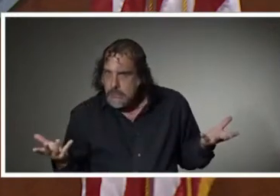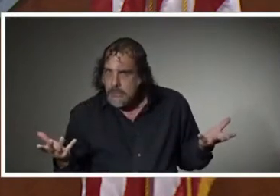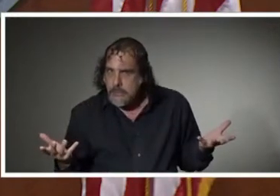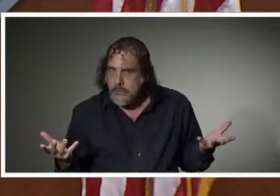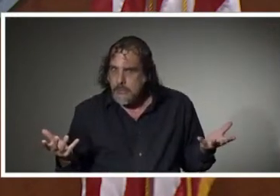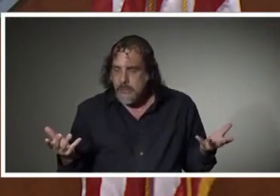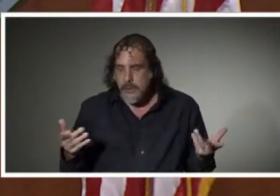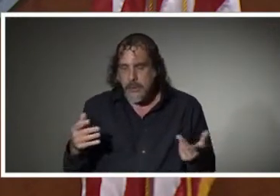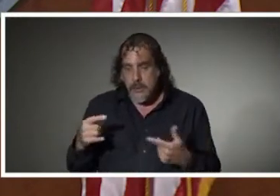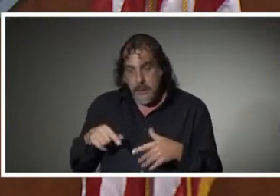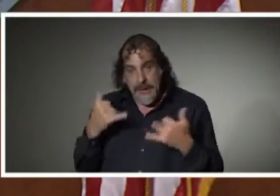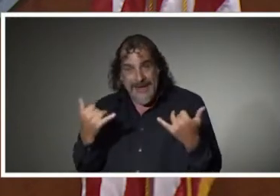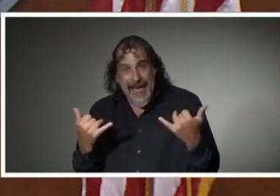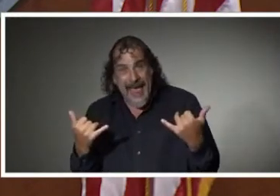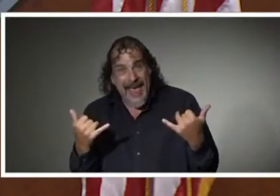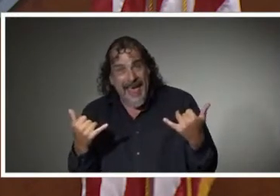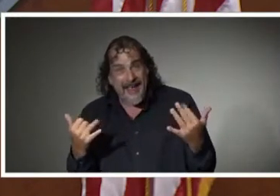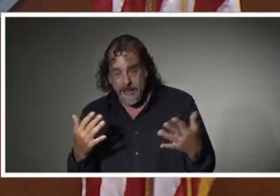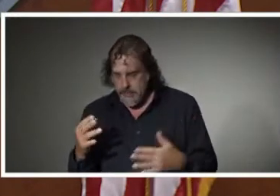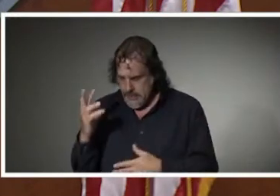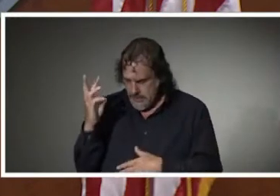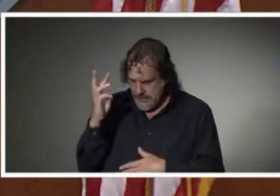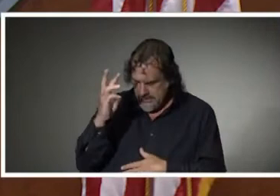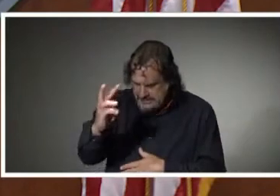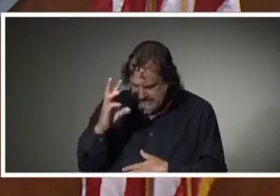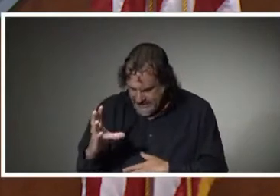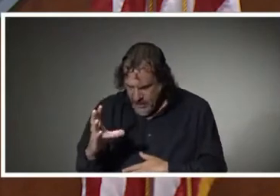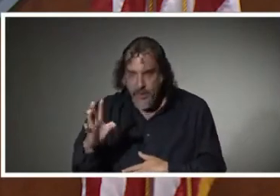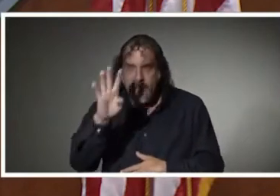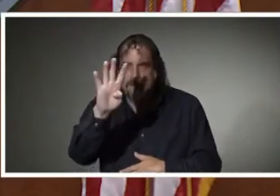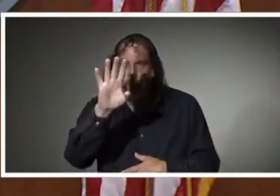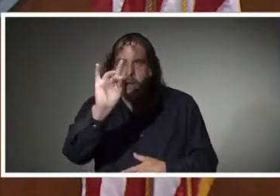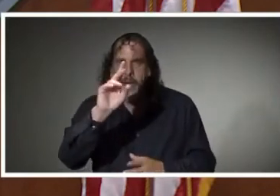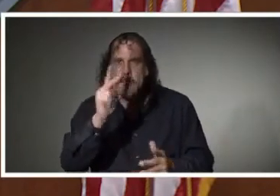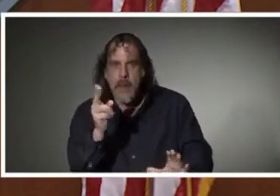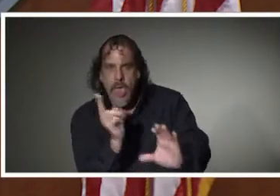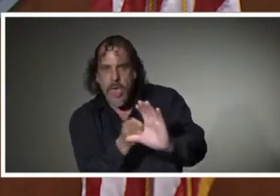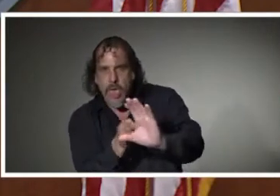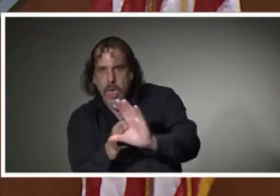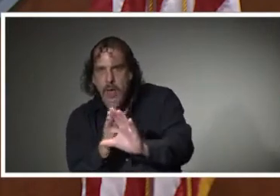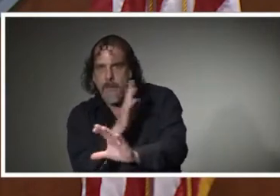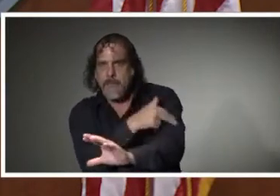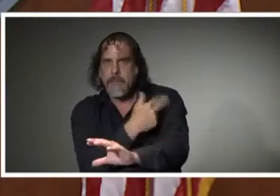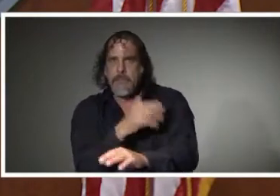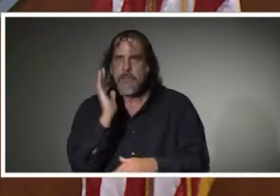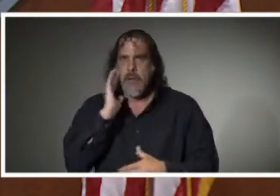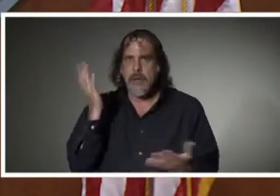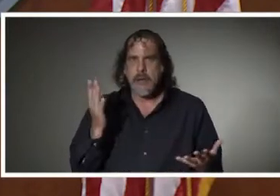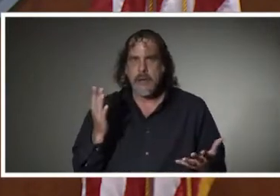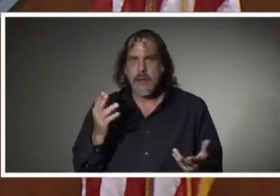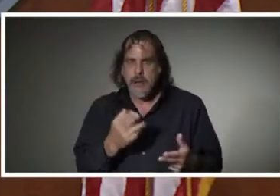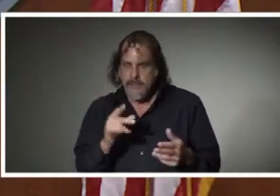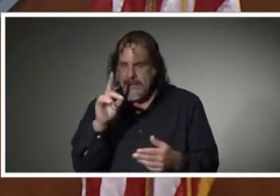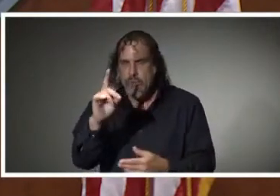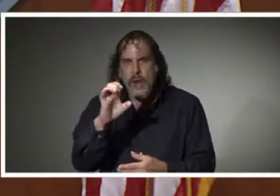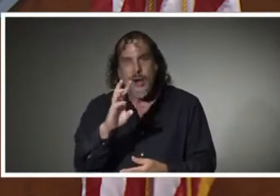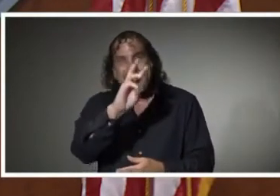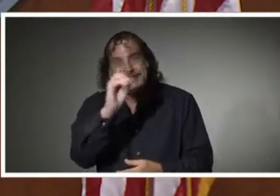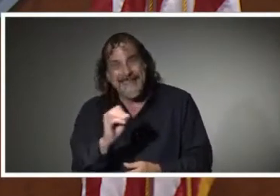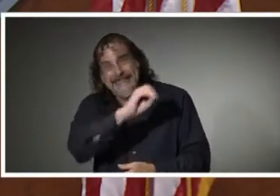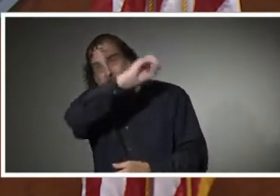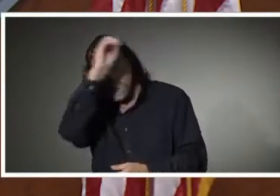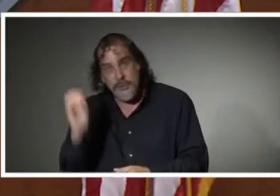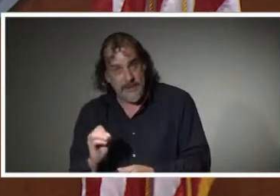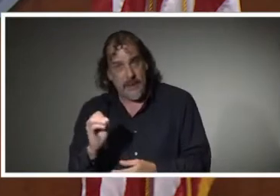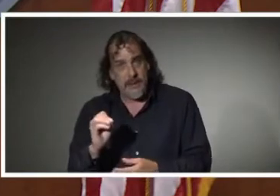The latest number I see is 648. That's an increase of 160 over